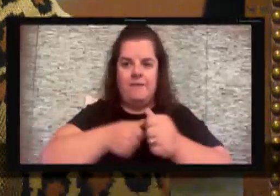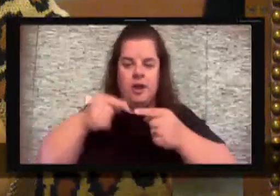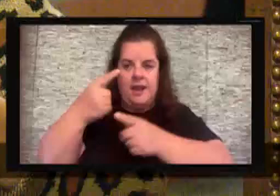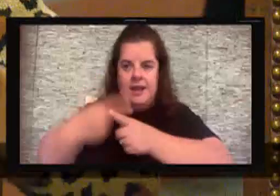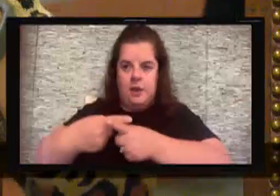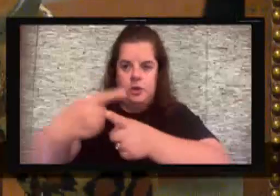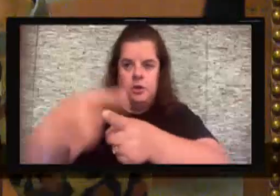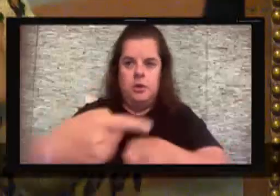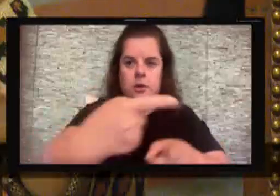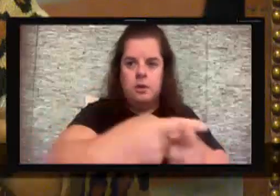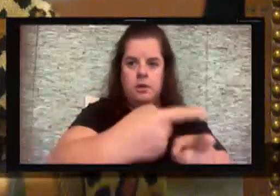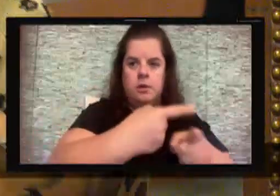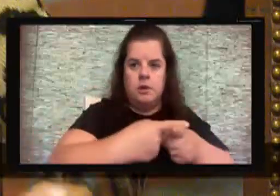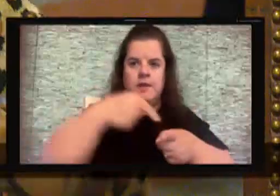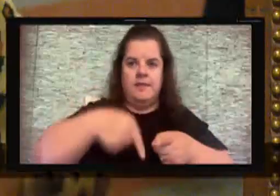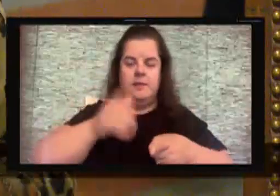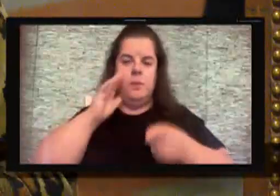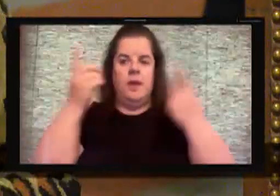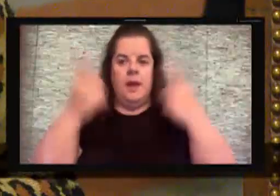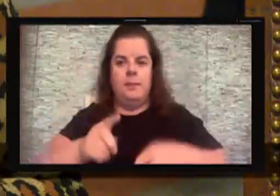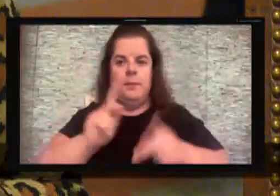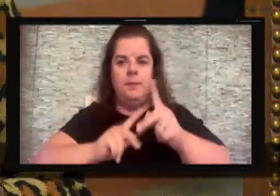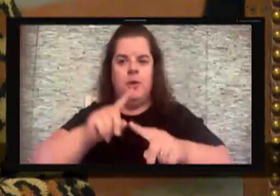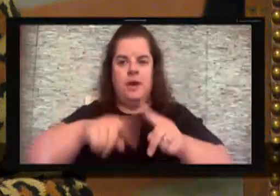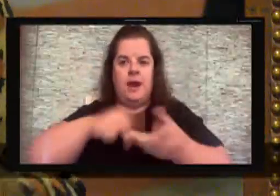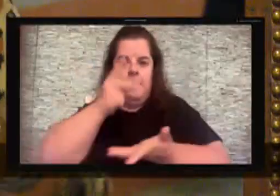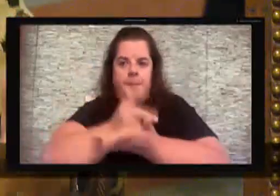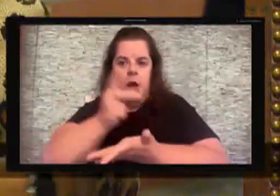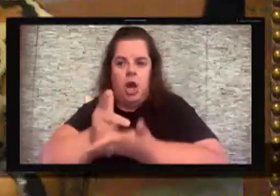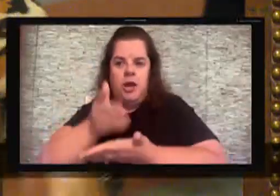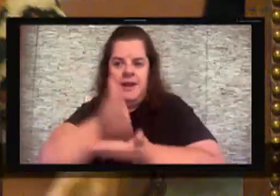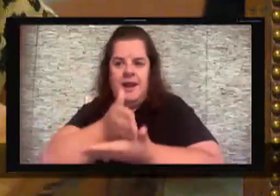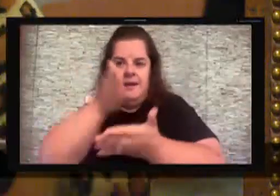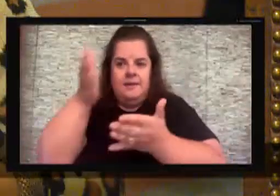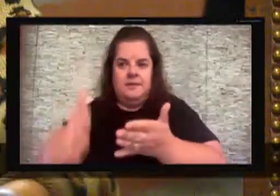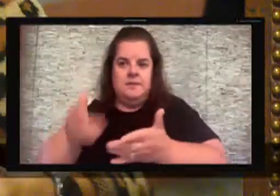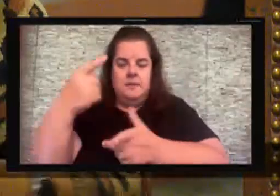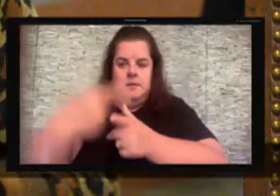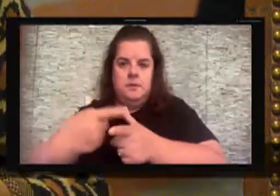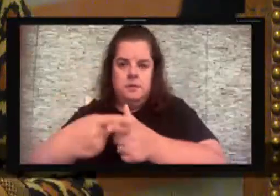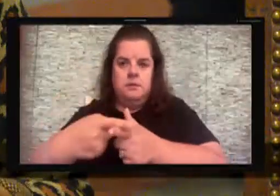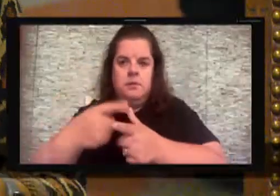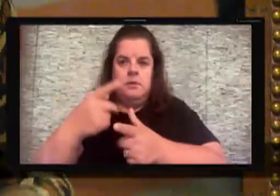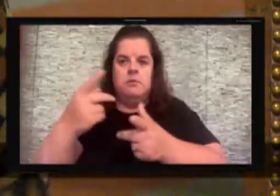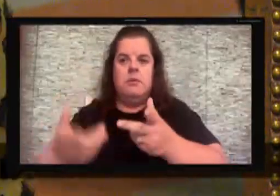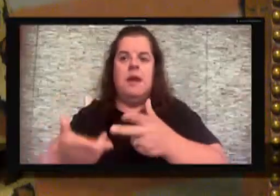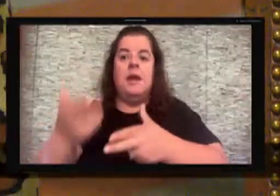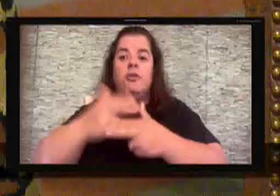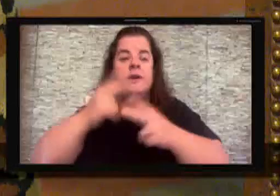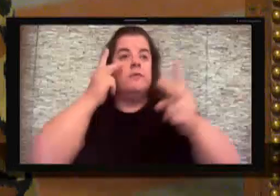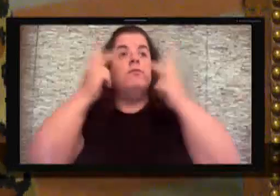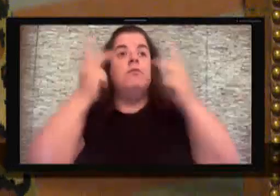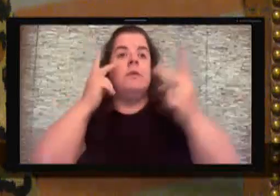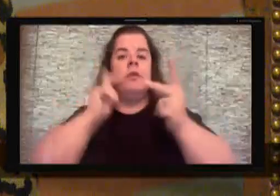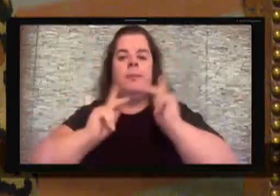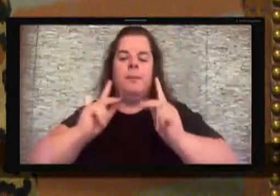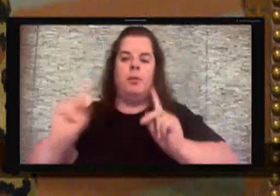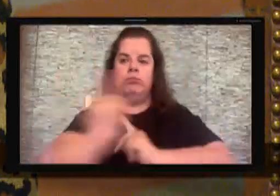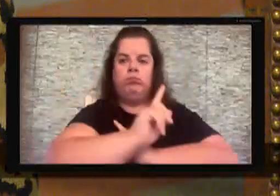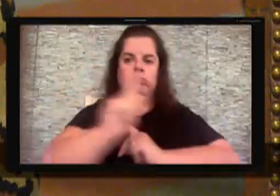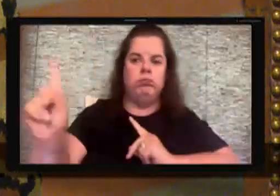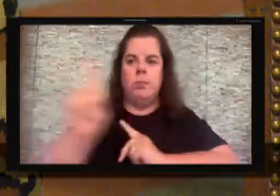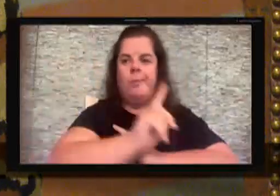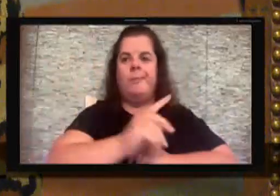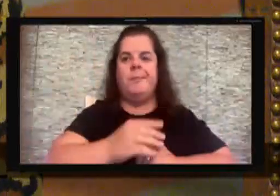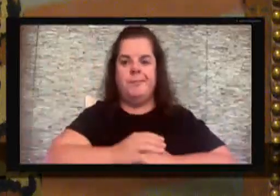this treatment that makes it so people cannot park right next to the intersection and thus increase visibility for people crossing the street. And so